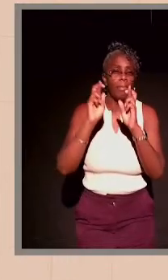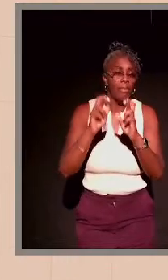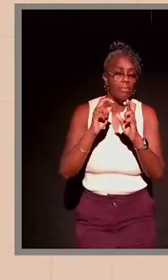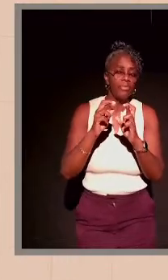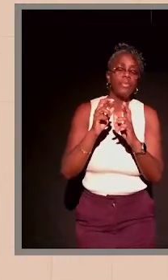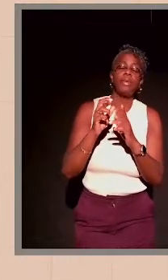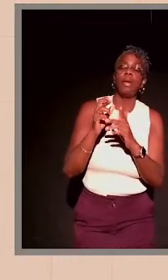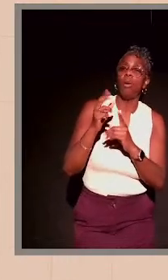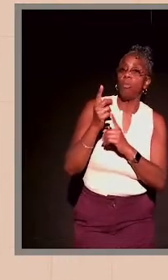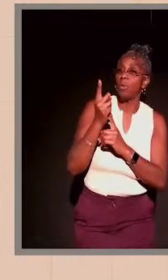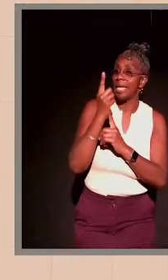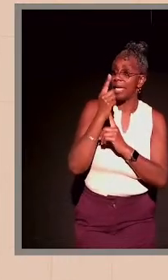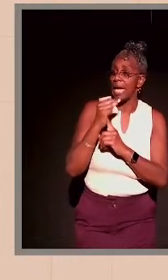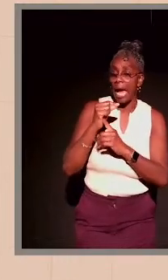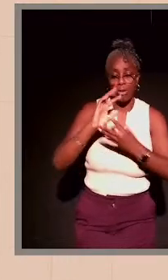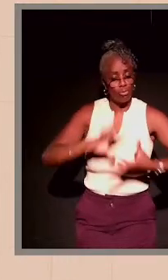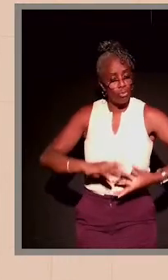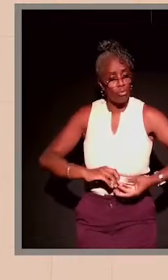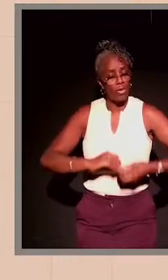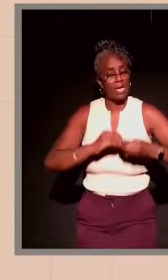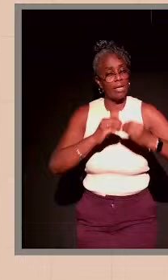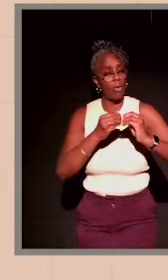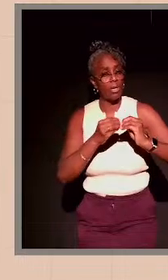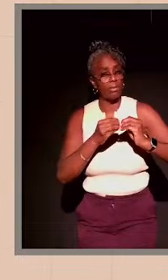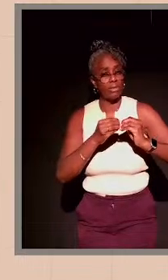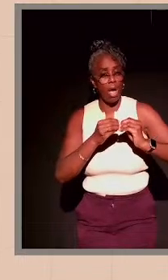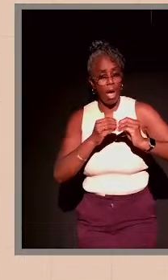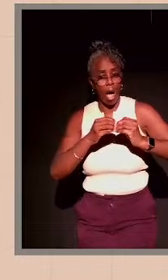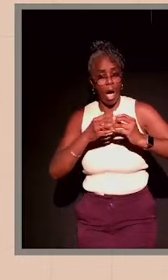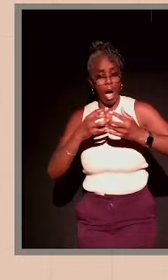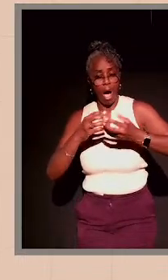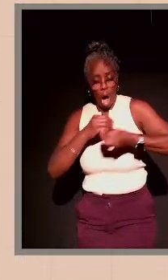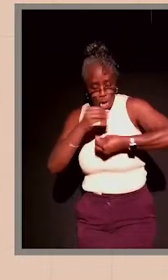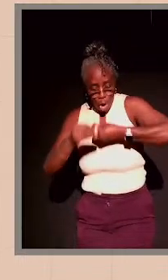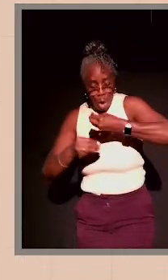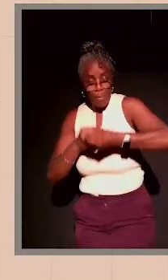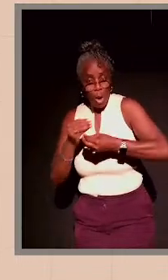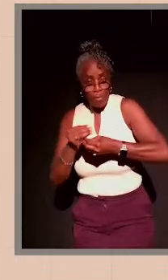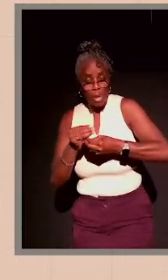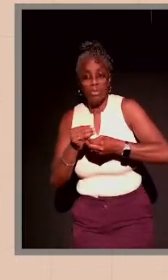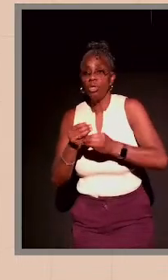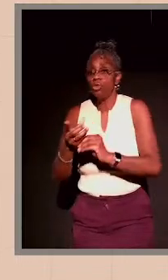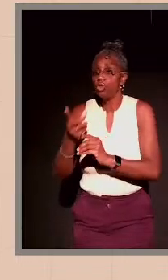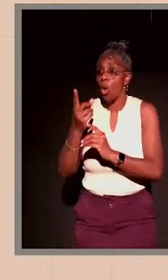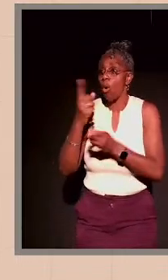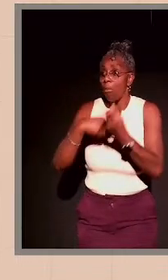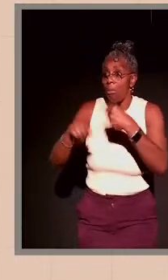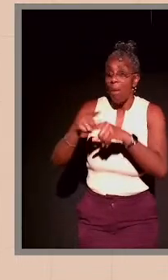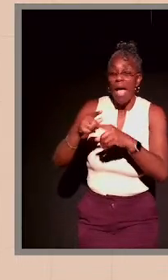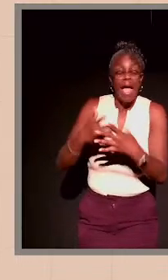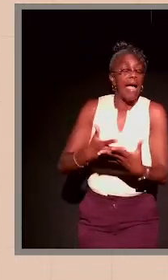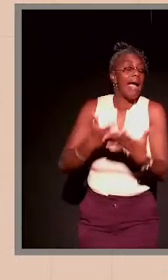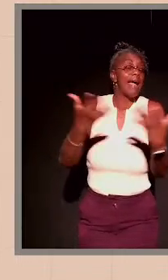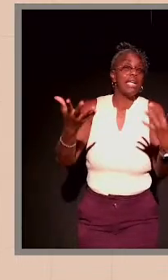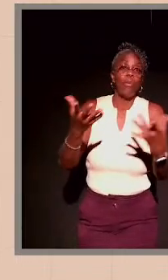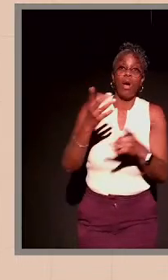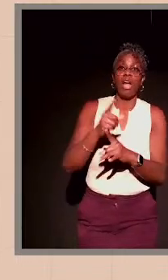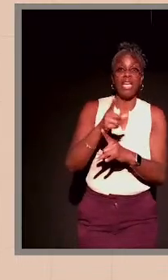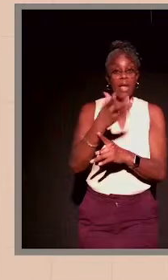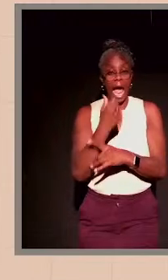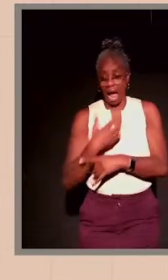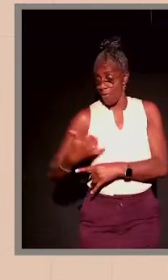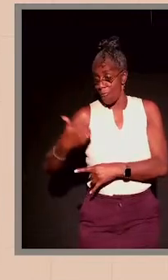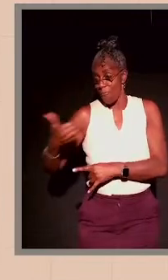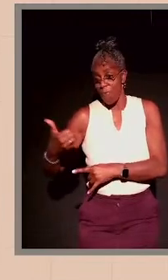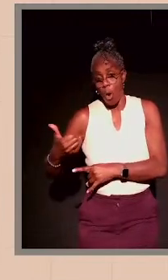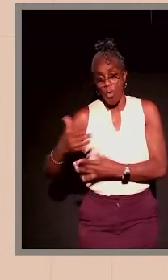can create a component that will allow anyone who has a phone or a